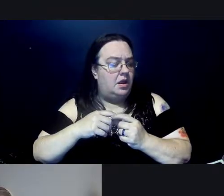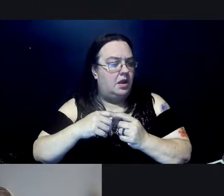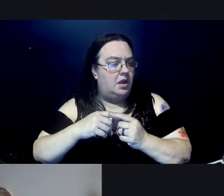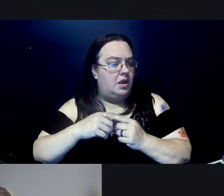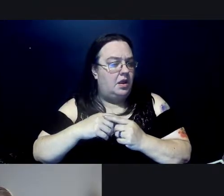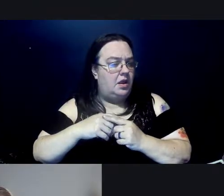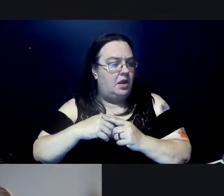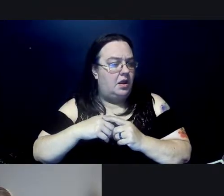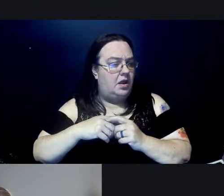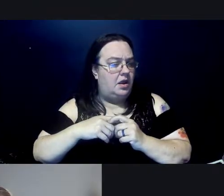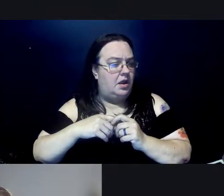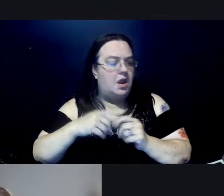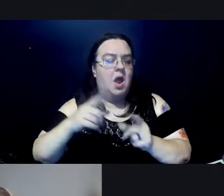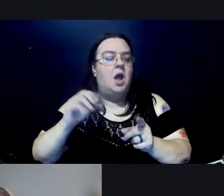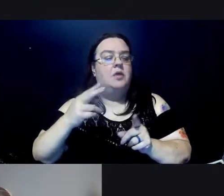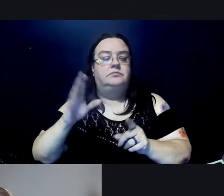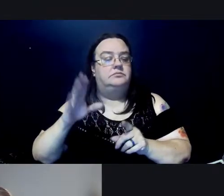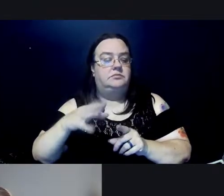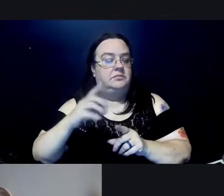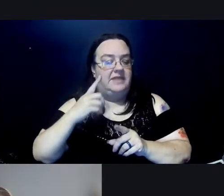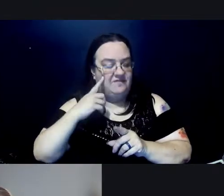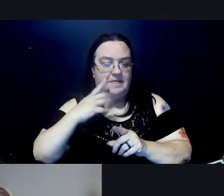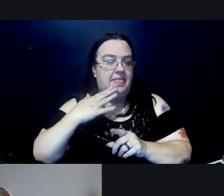Never mind. Thank you.